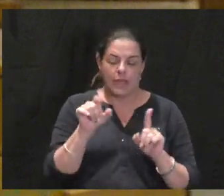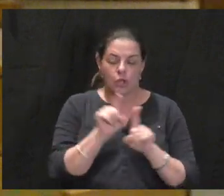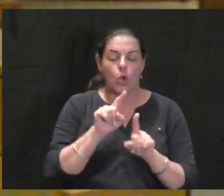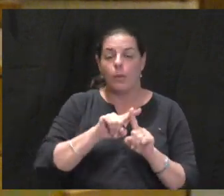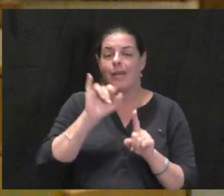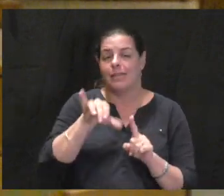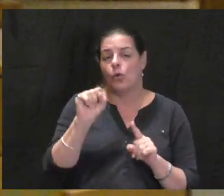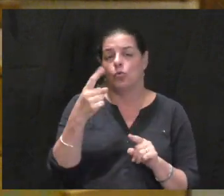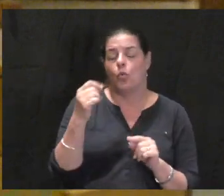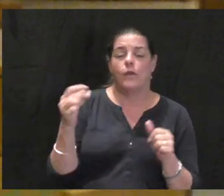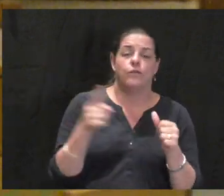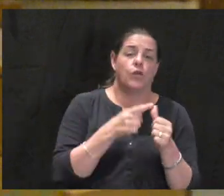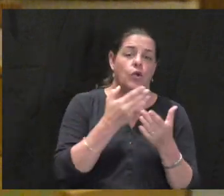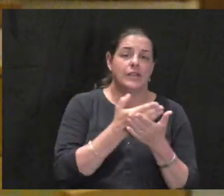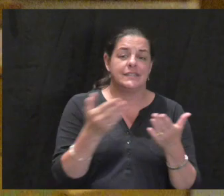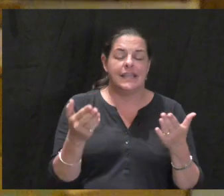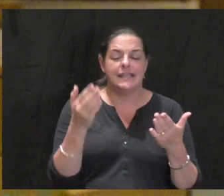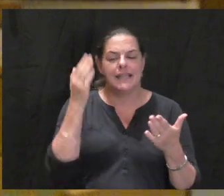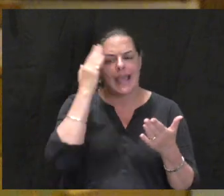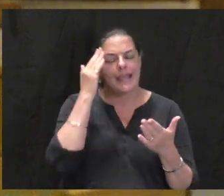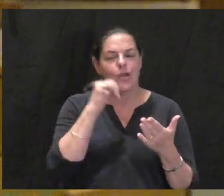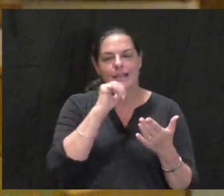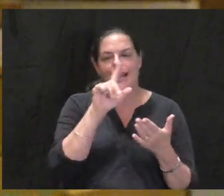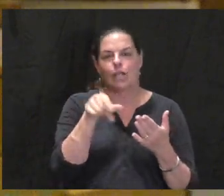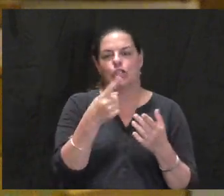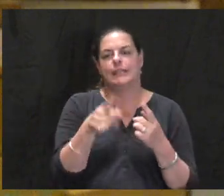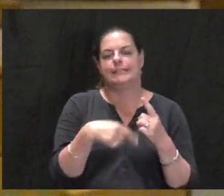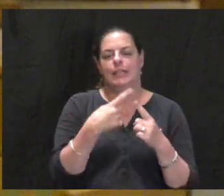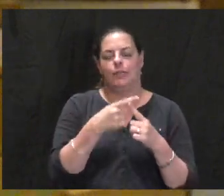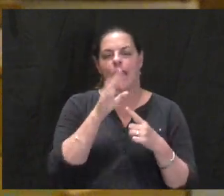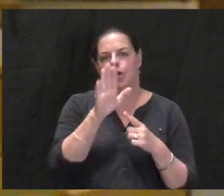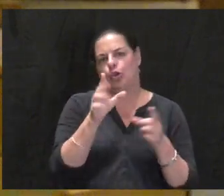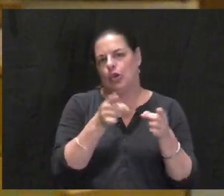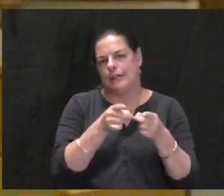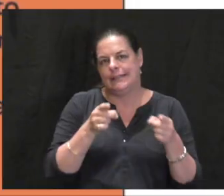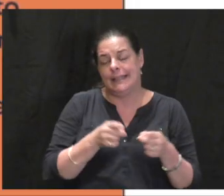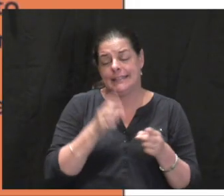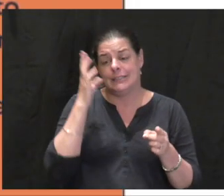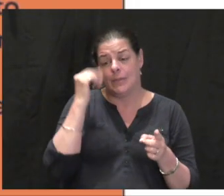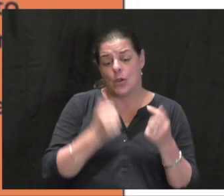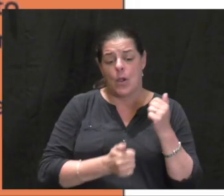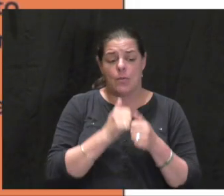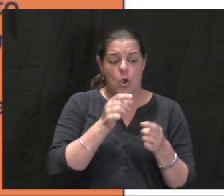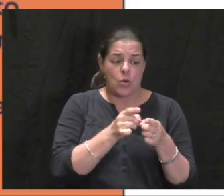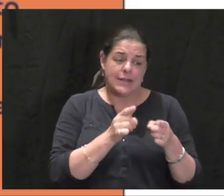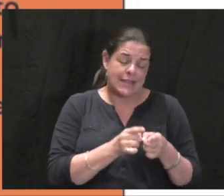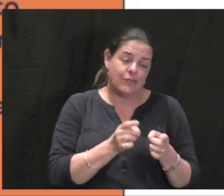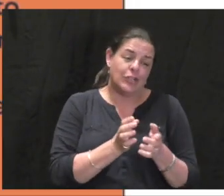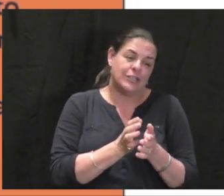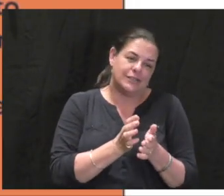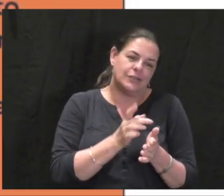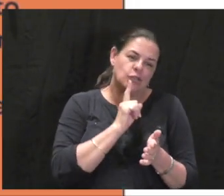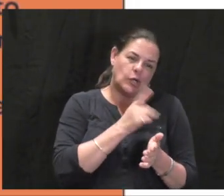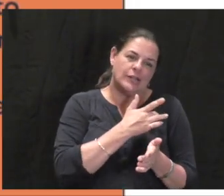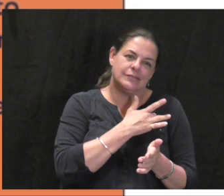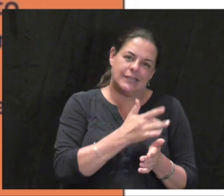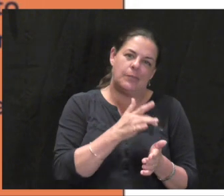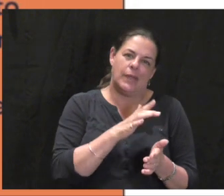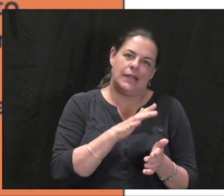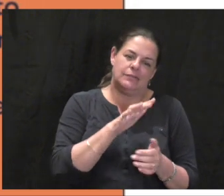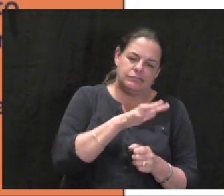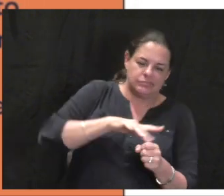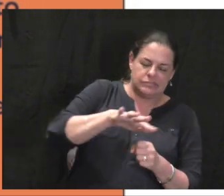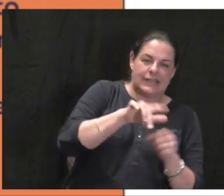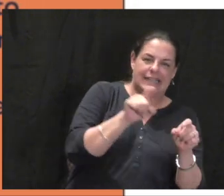it's, what does your community have to offer me? What does your city have to offer me? So integrating that into our strategy was important. And